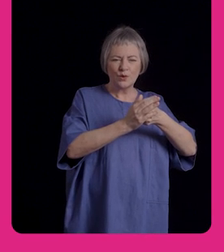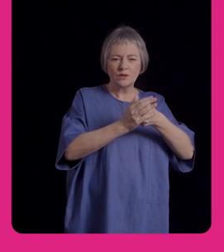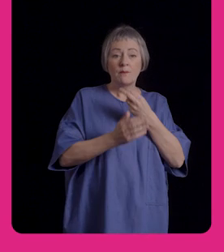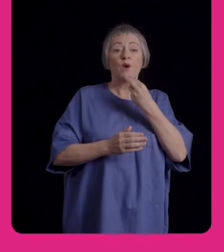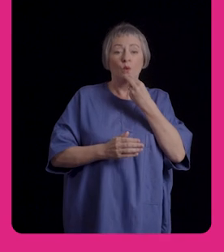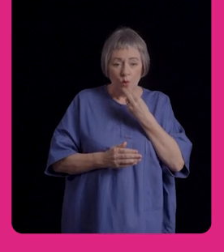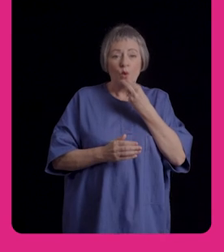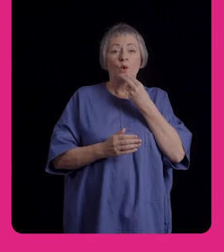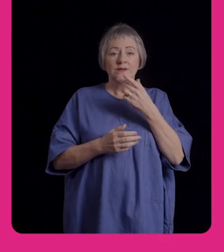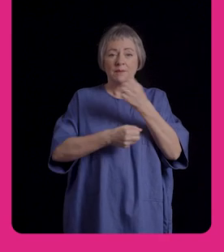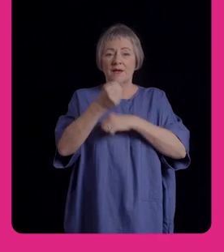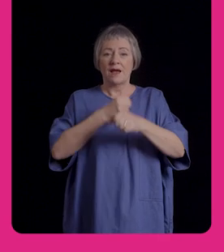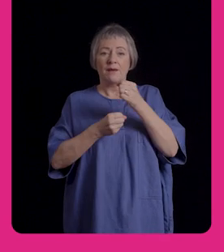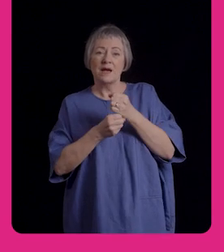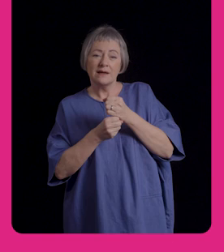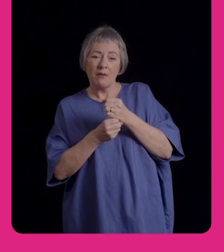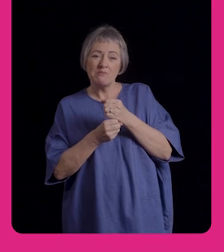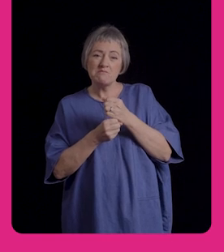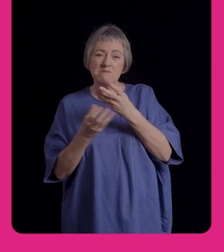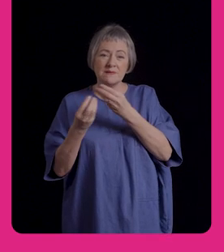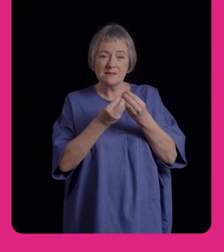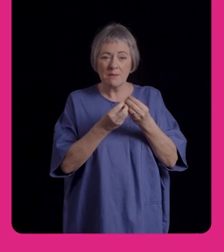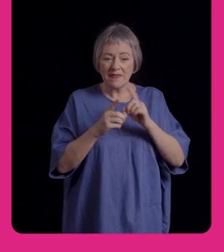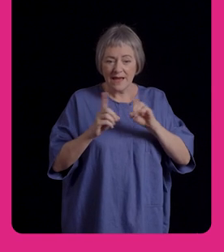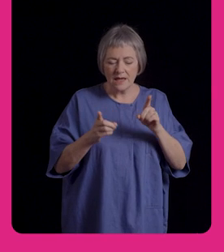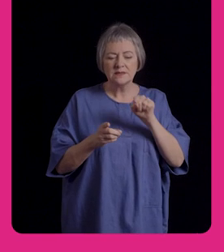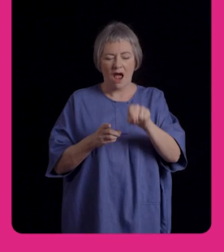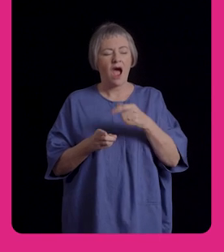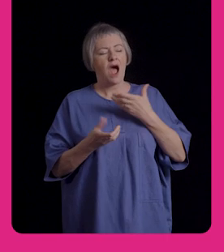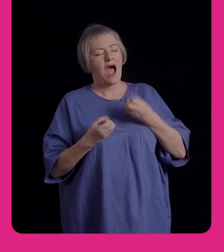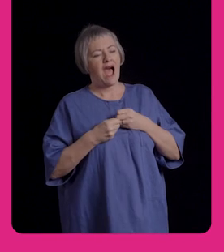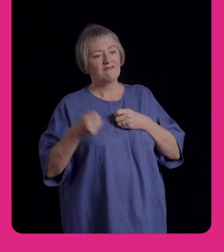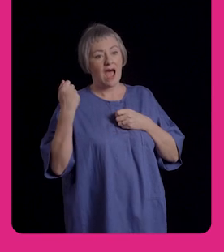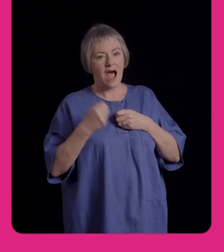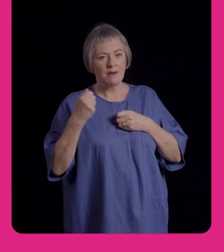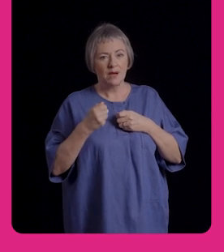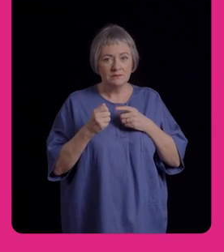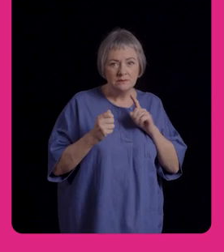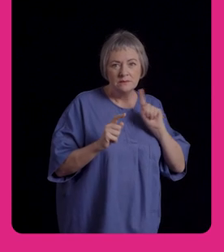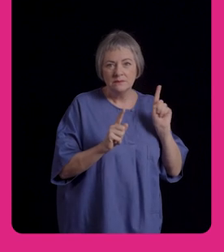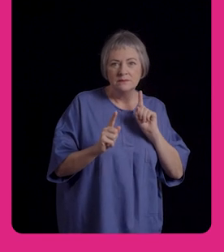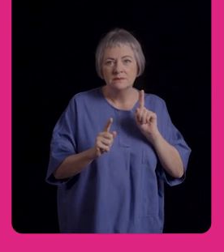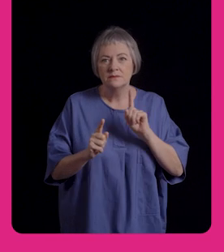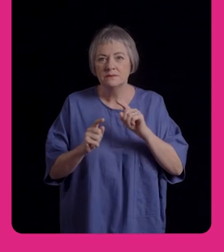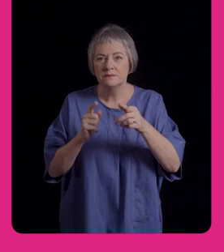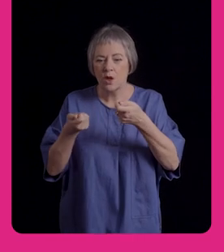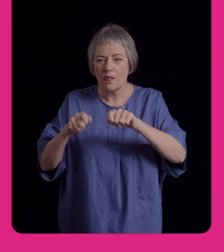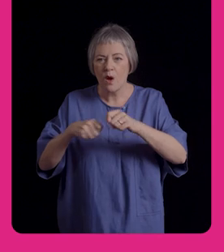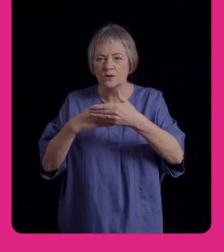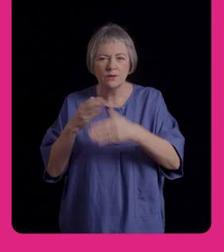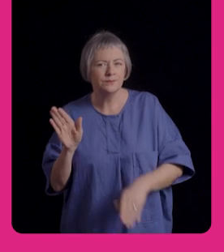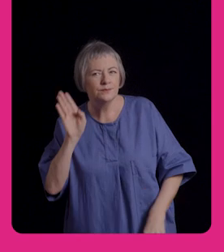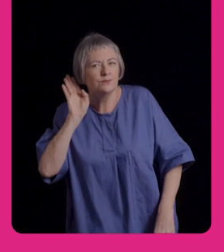again, Whistler, you think there might be gunpowder somewhere. This could be. I've got the hammer in one hand and I'm creeping up to those locked doors and putting